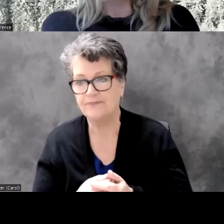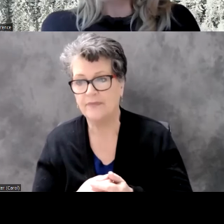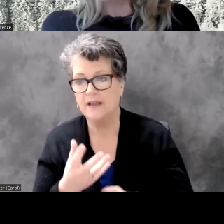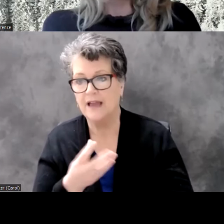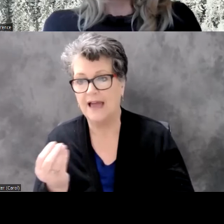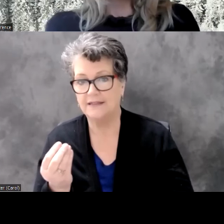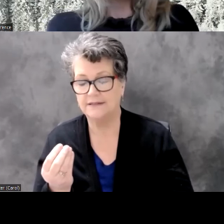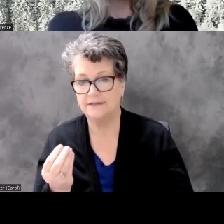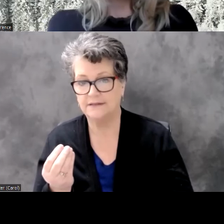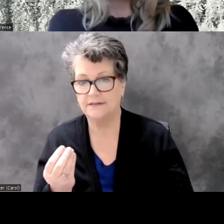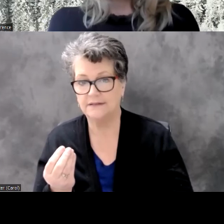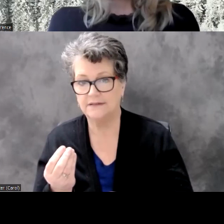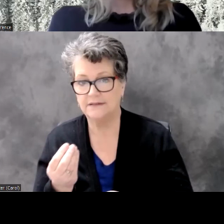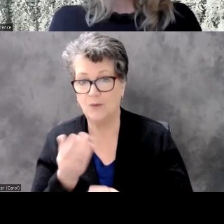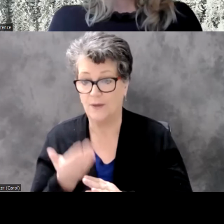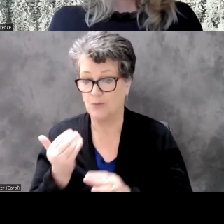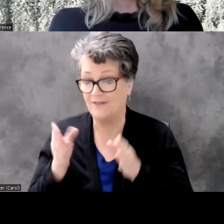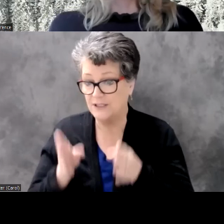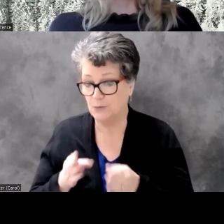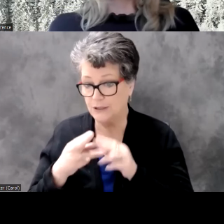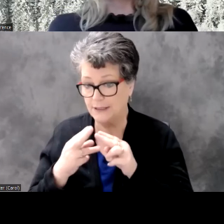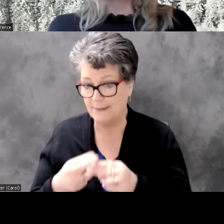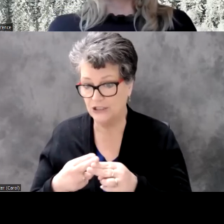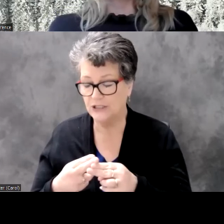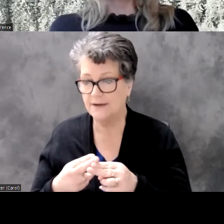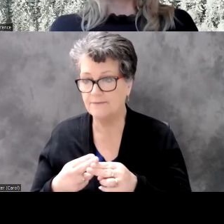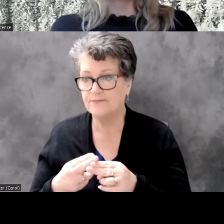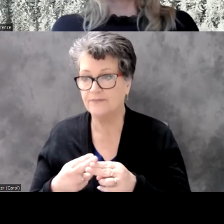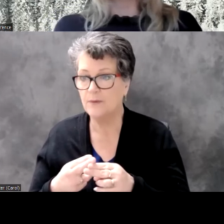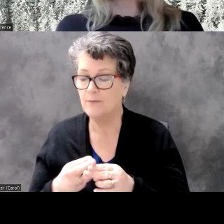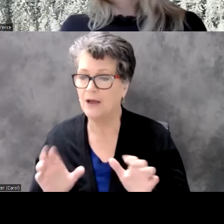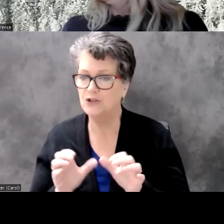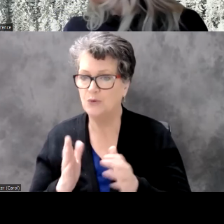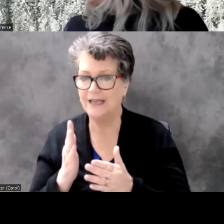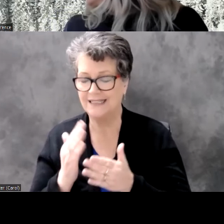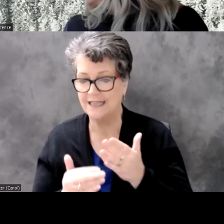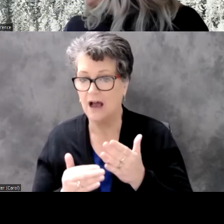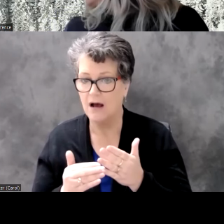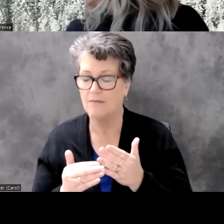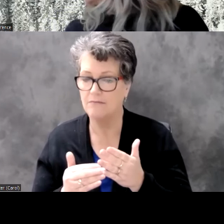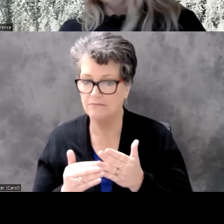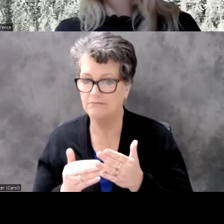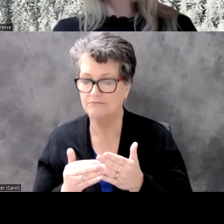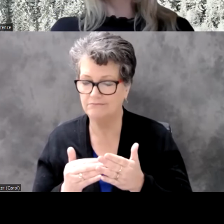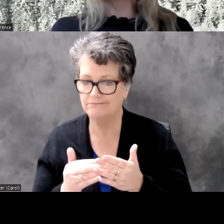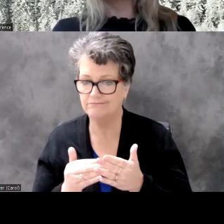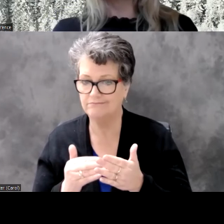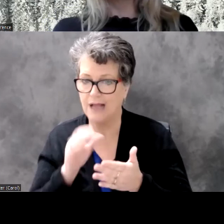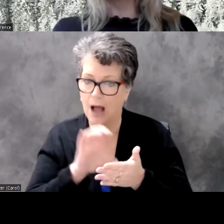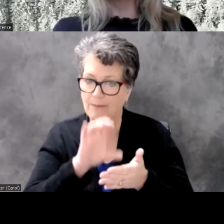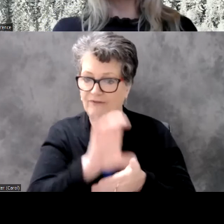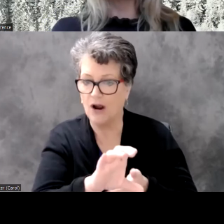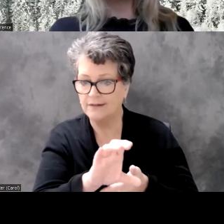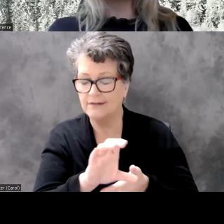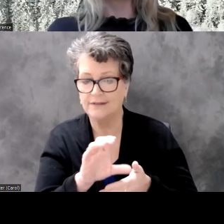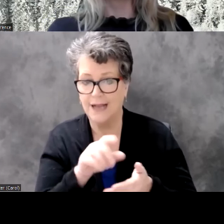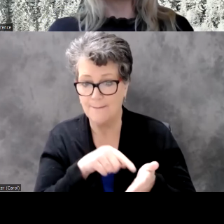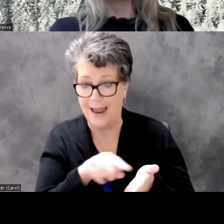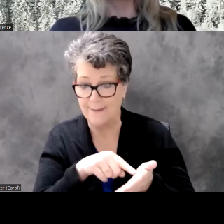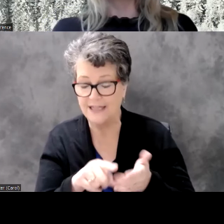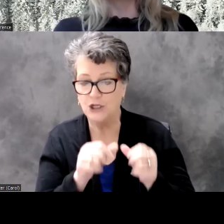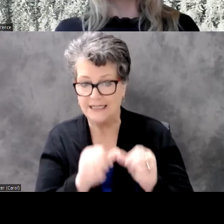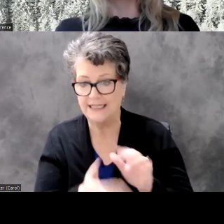what the previous person mentioned about doing some upfront or advanced payment as well to continue running